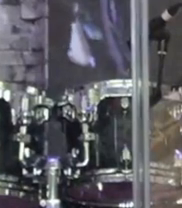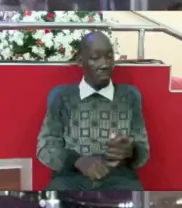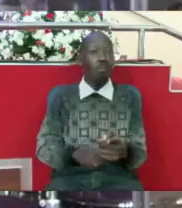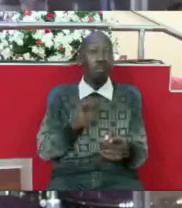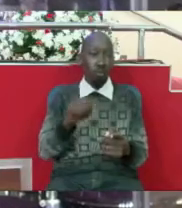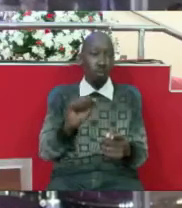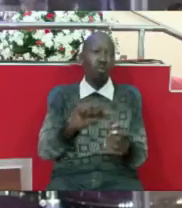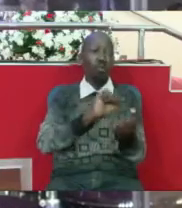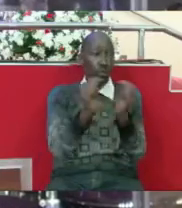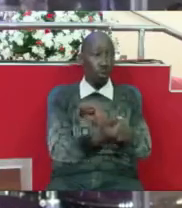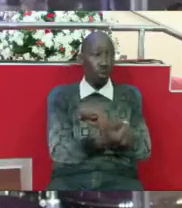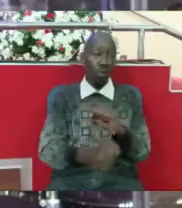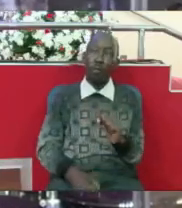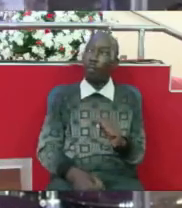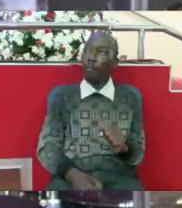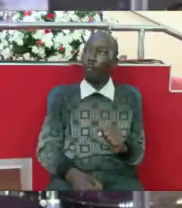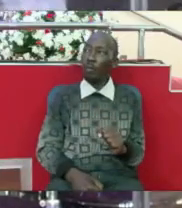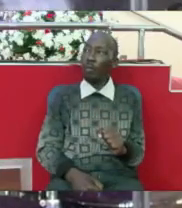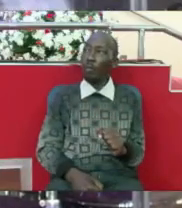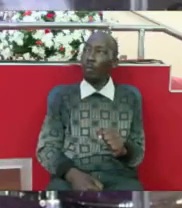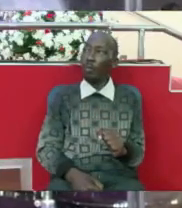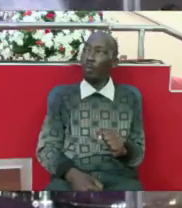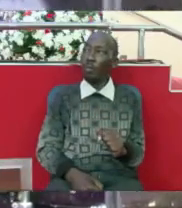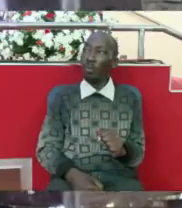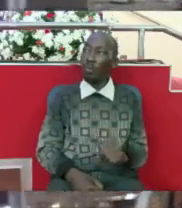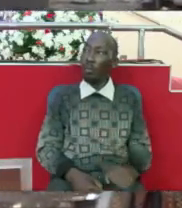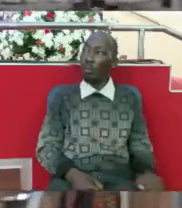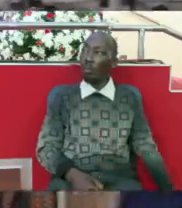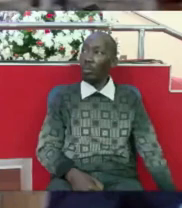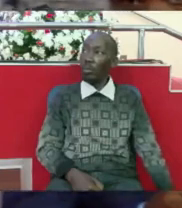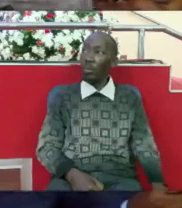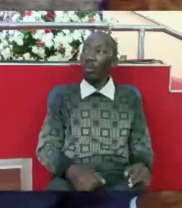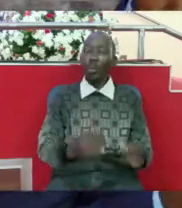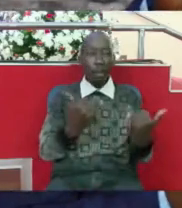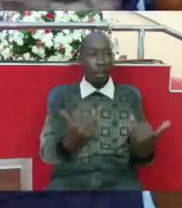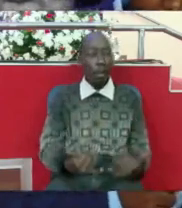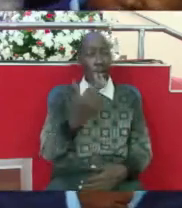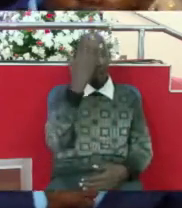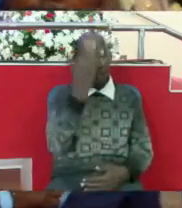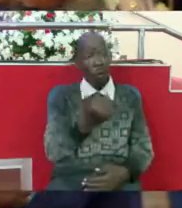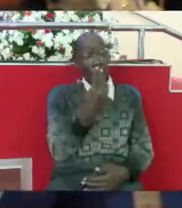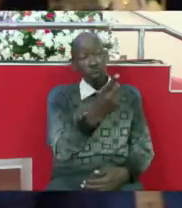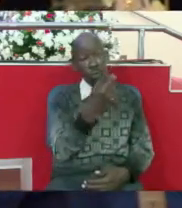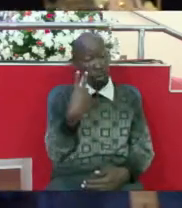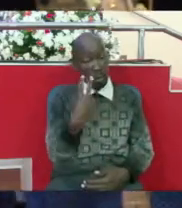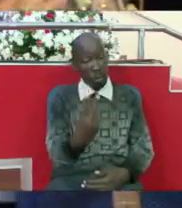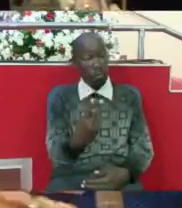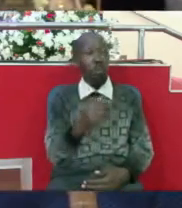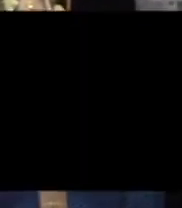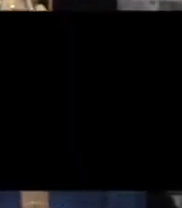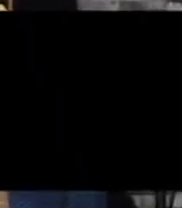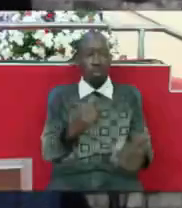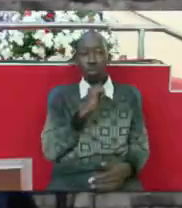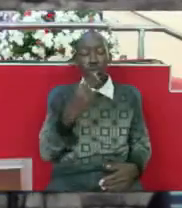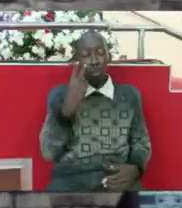change. Shida ile inaweza badilika. Now, why is it the things that are not